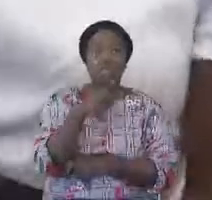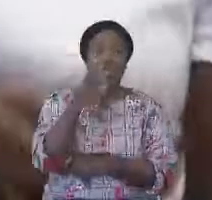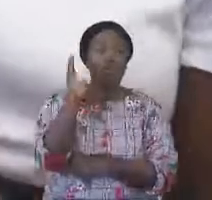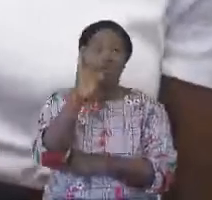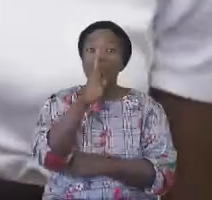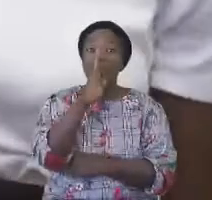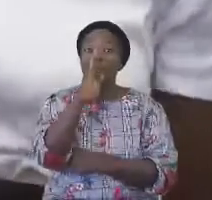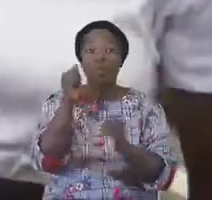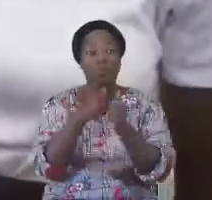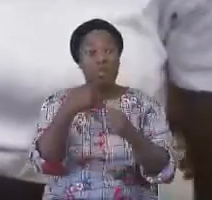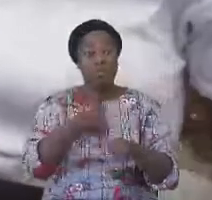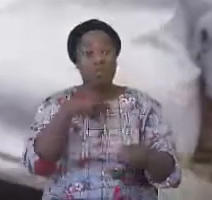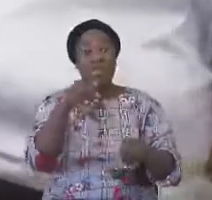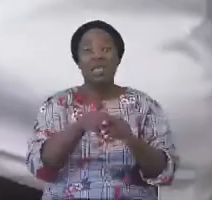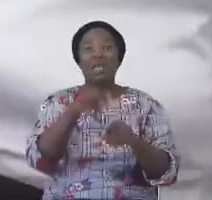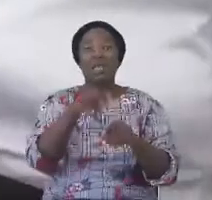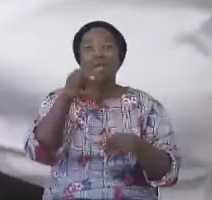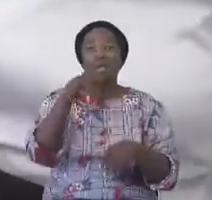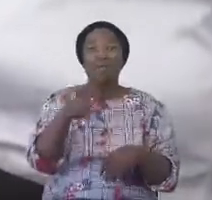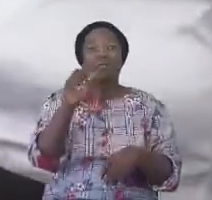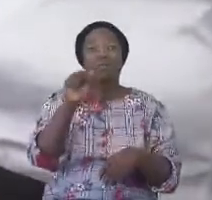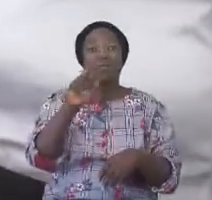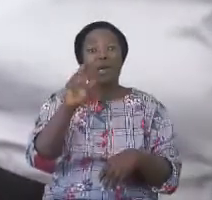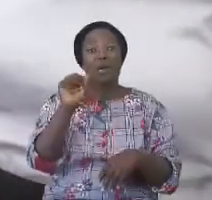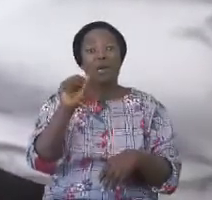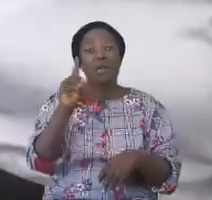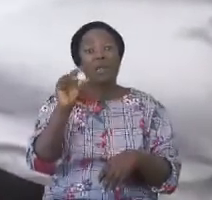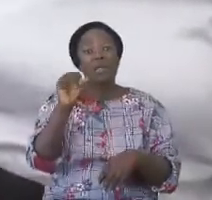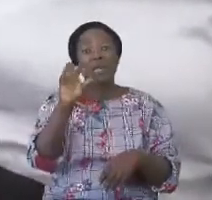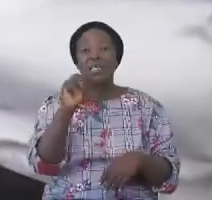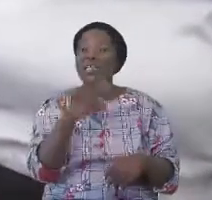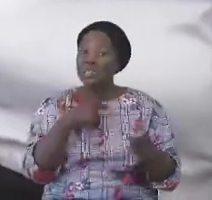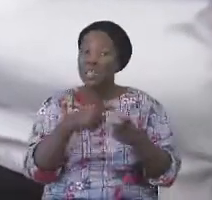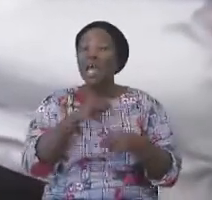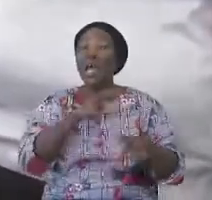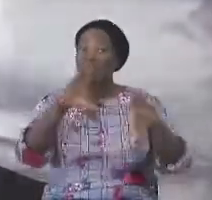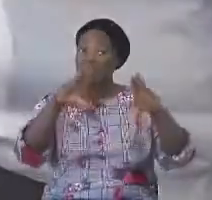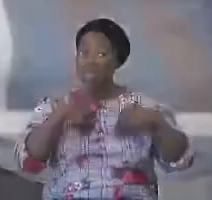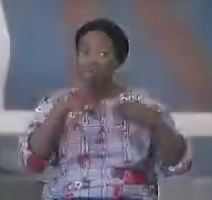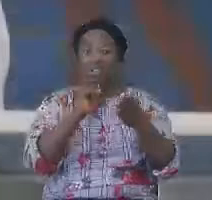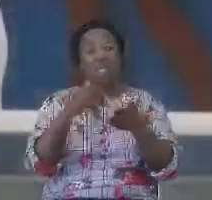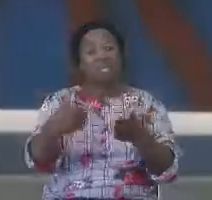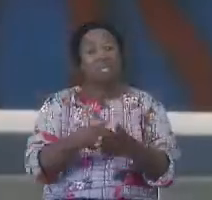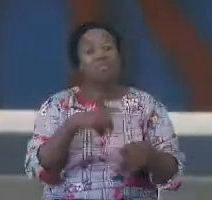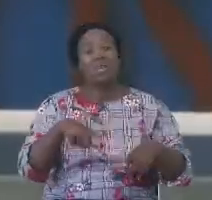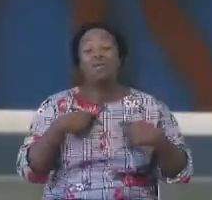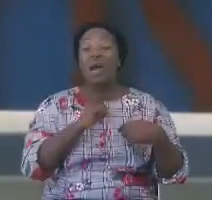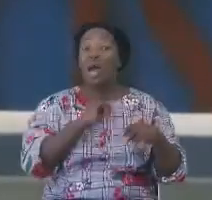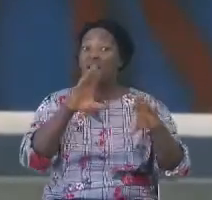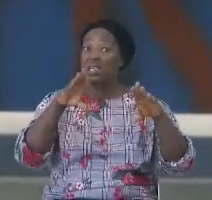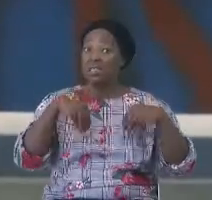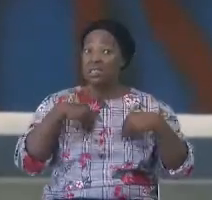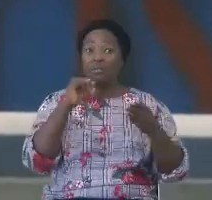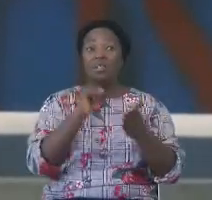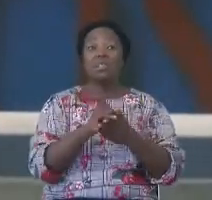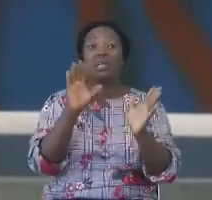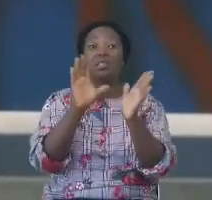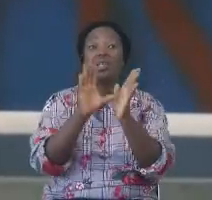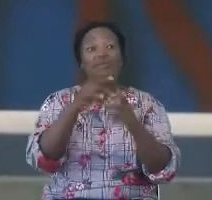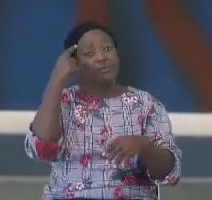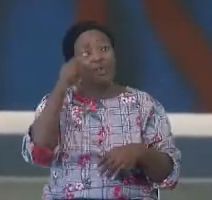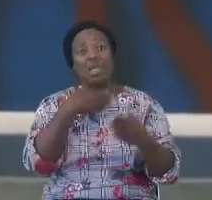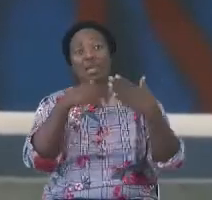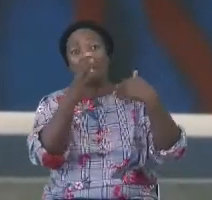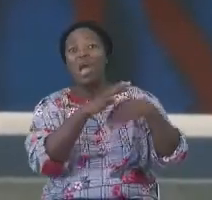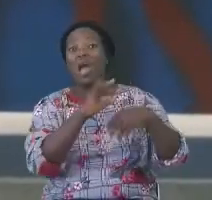you told that man today you'll be with me in paradise and i accept that